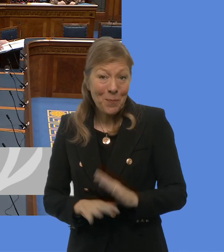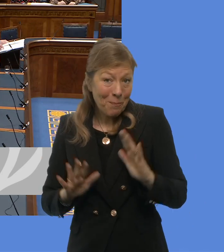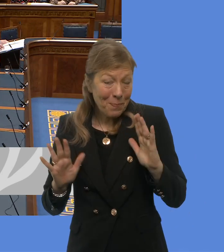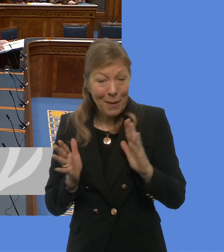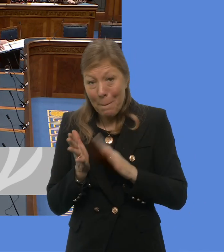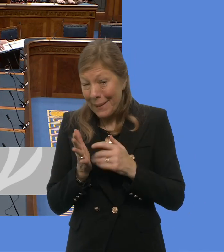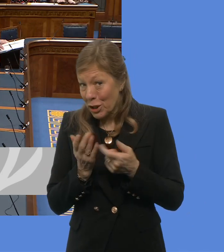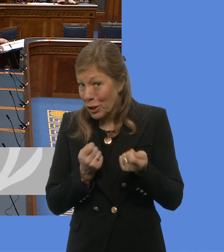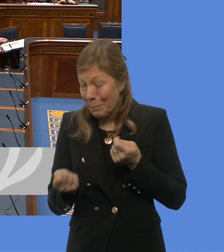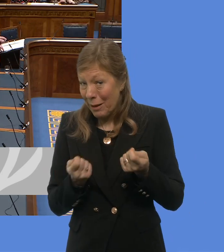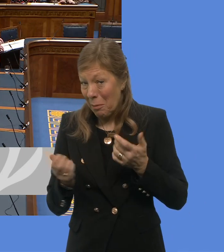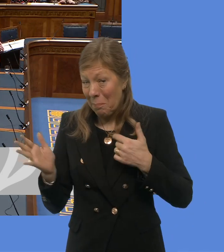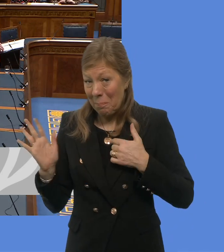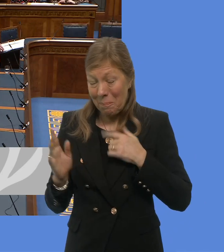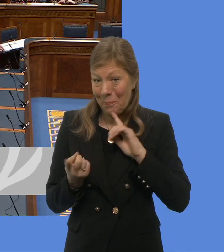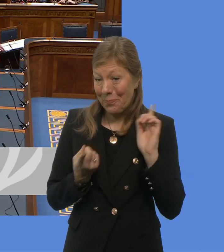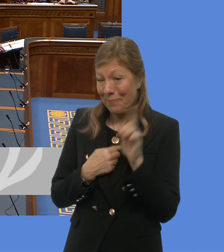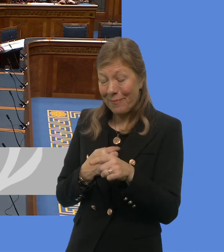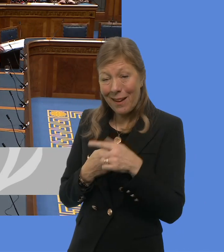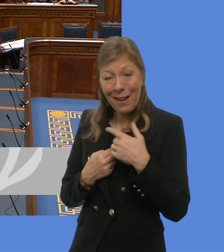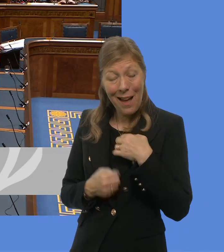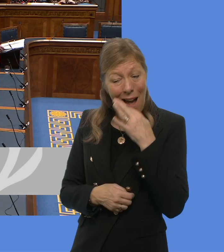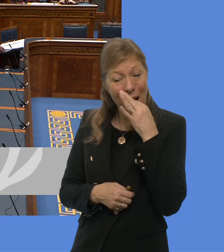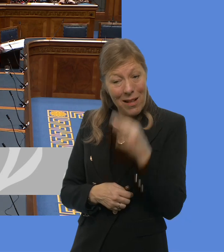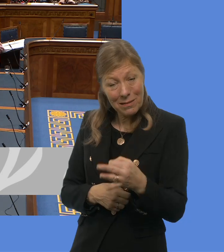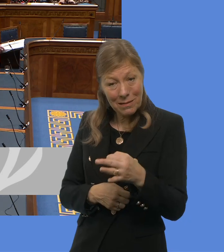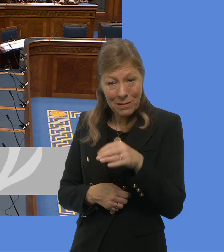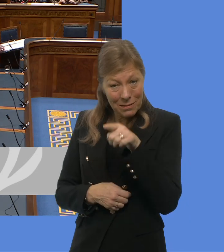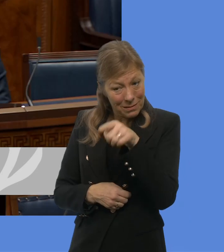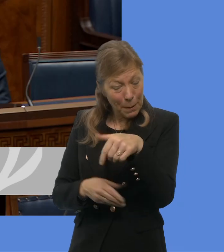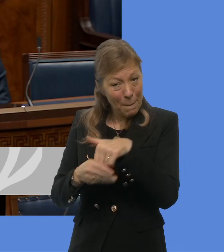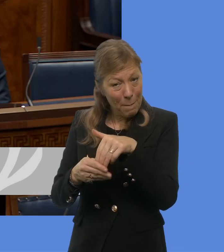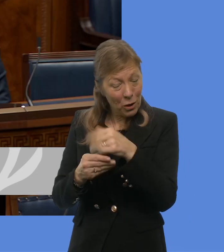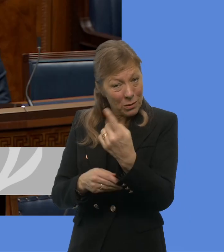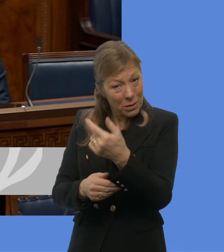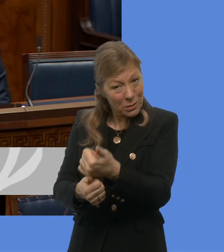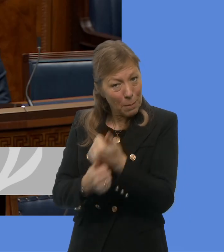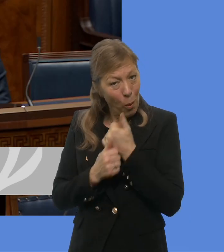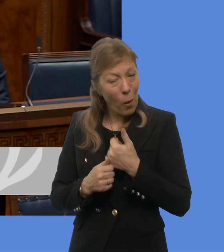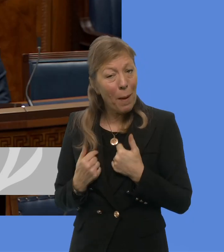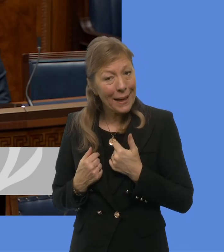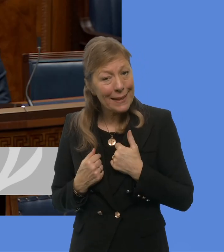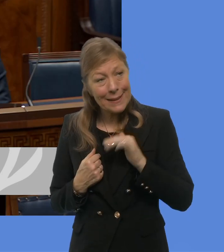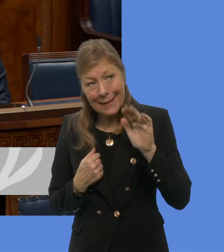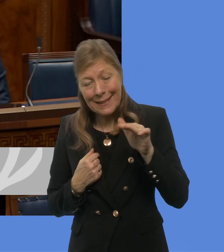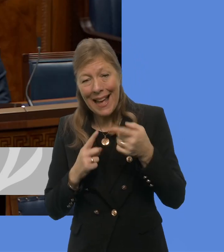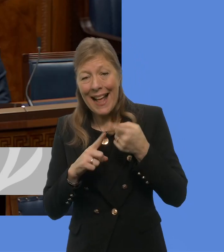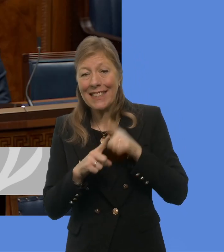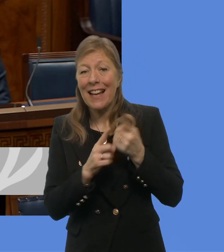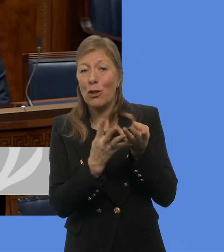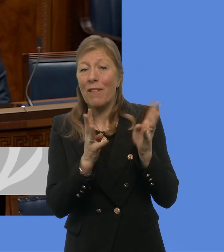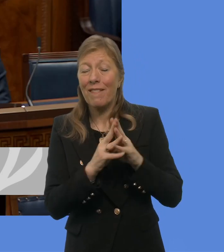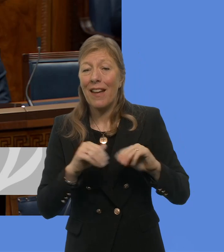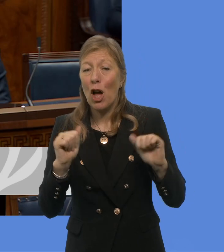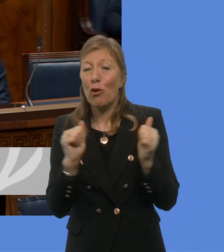ask the member himself a question. Does he support me in my drive to try and get the Executive to agree to introduce minimum